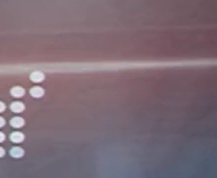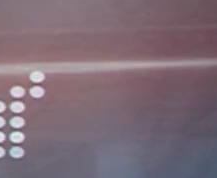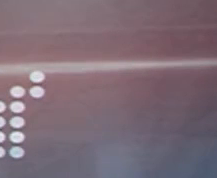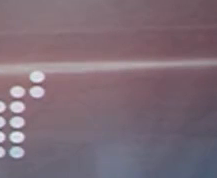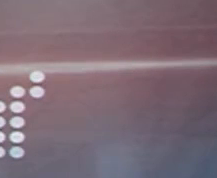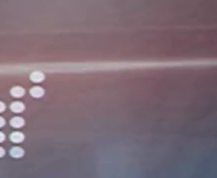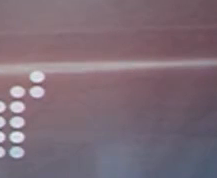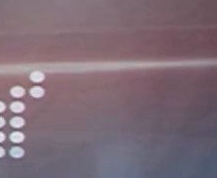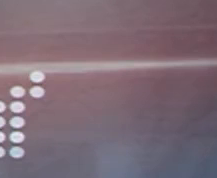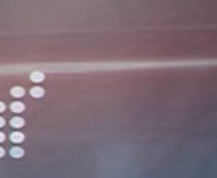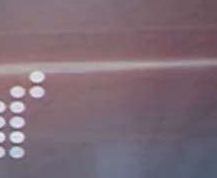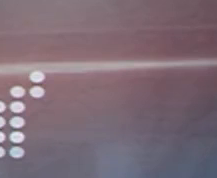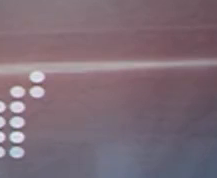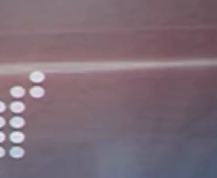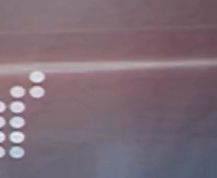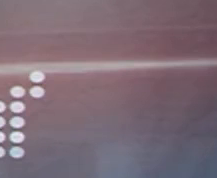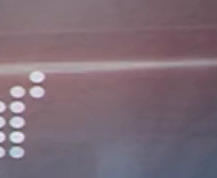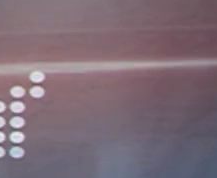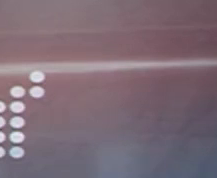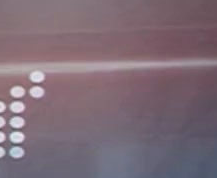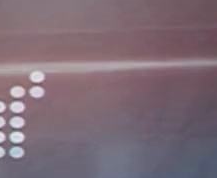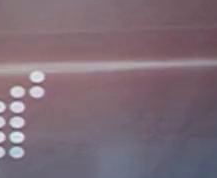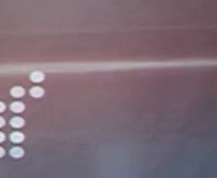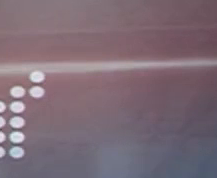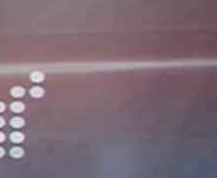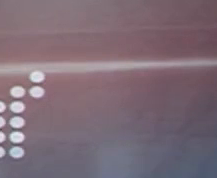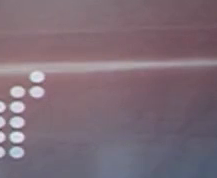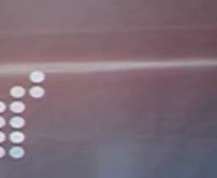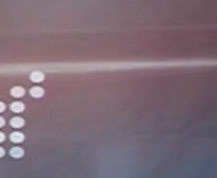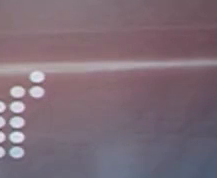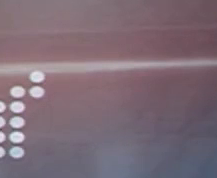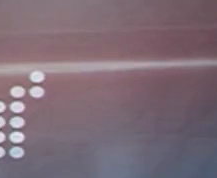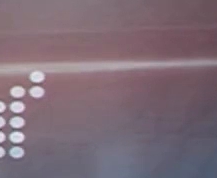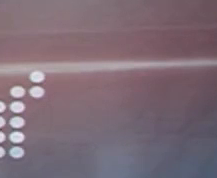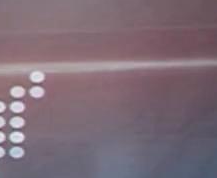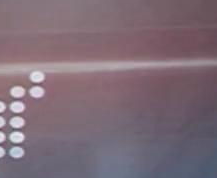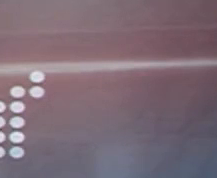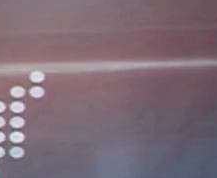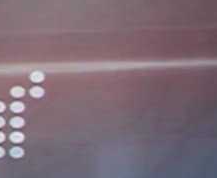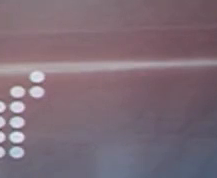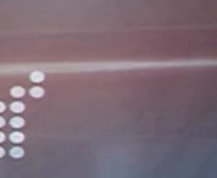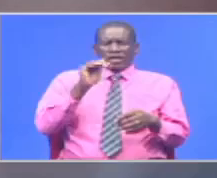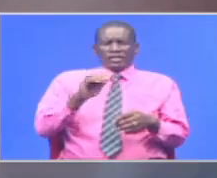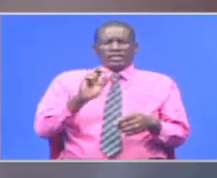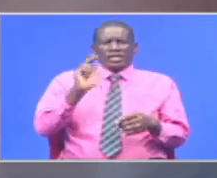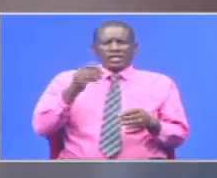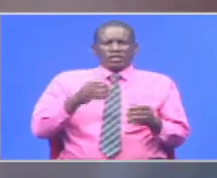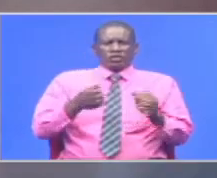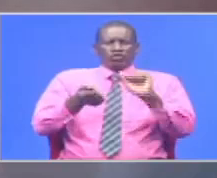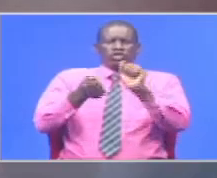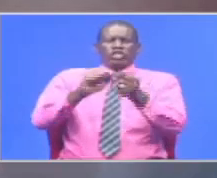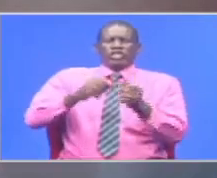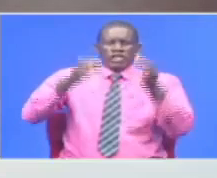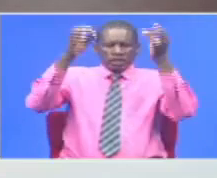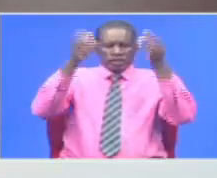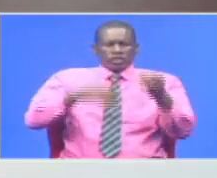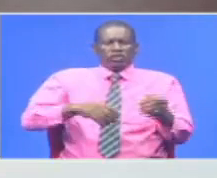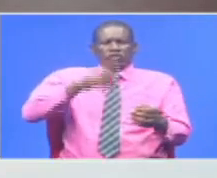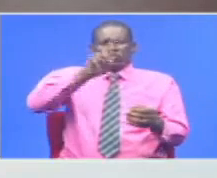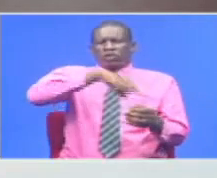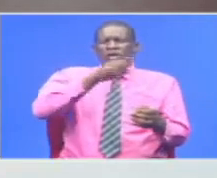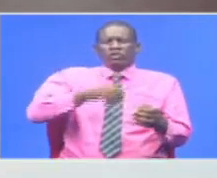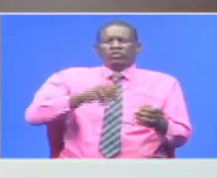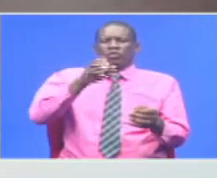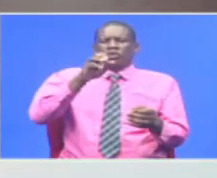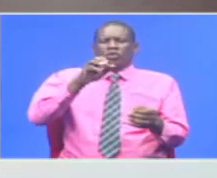and referees are the ones who will bear the brunt. Meanwhile, FIFA asked the government to repeal its decision to disband the Football Kenya